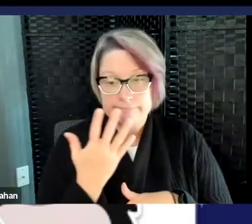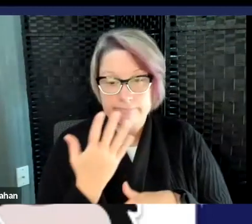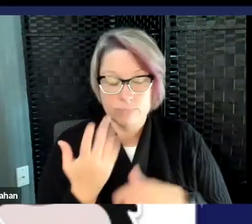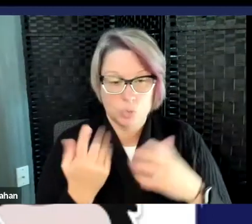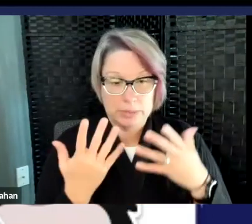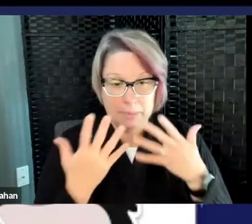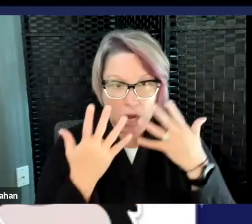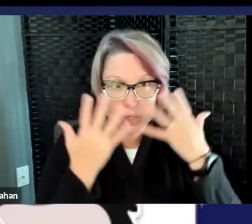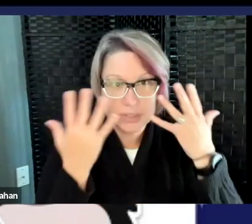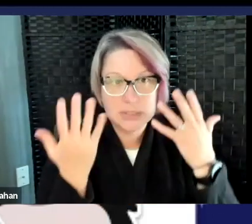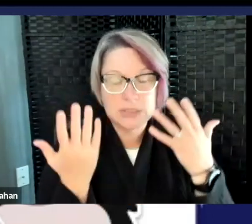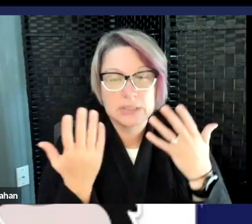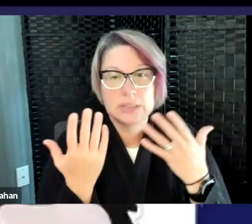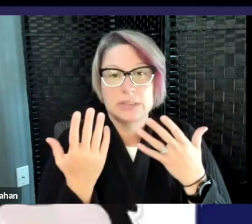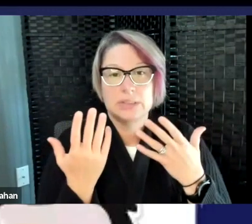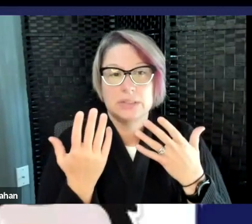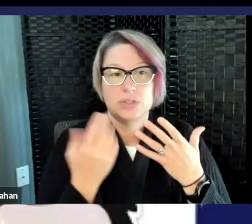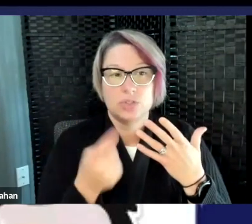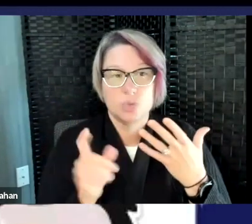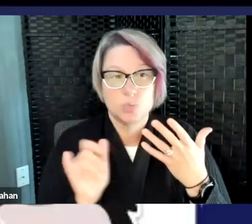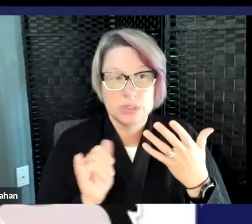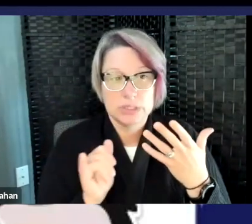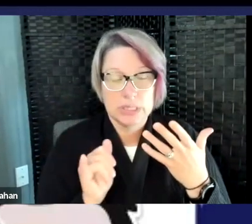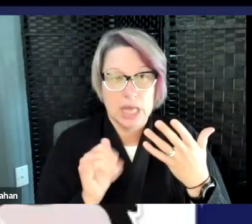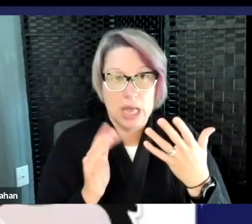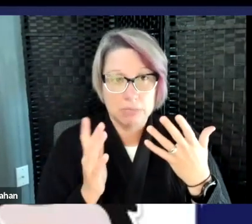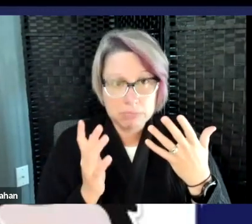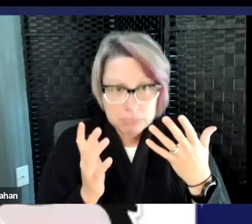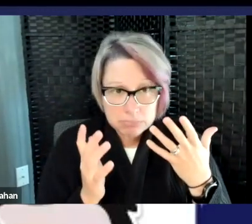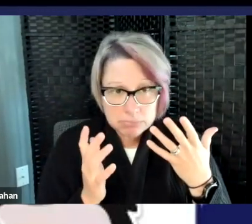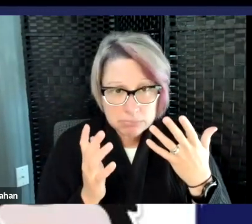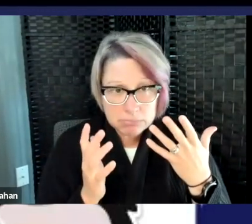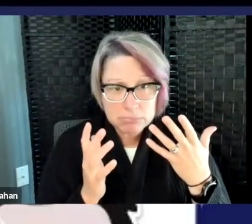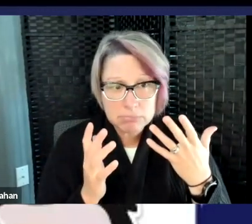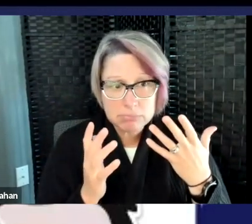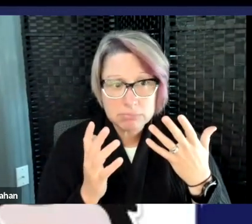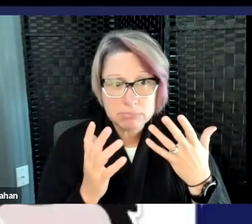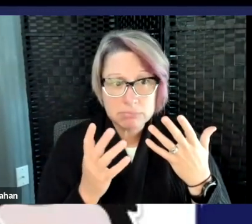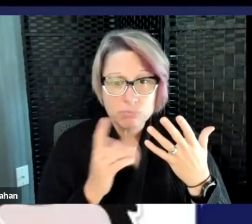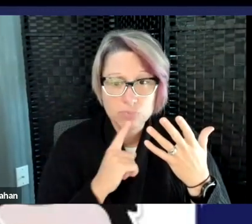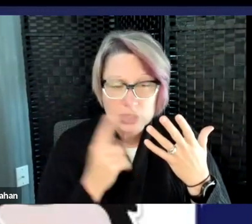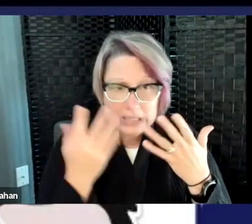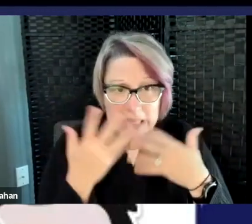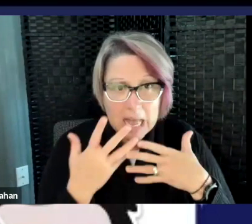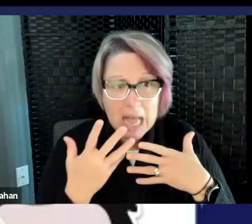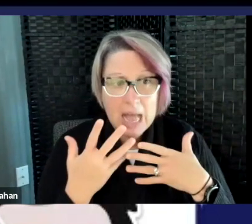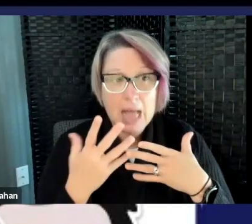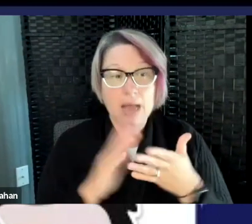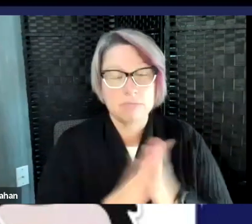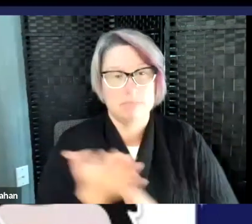embarrassed, right? You saw she was kind of like, she kind of gave those like kind of puppy eyes, like where you're really sad. And then she got